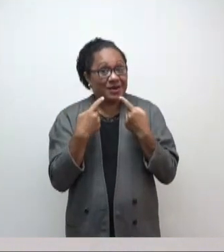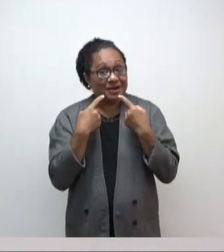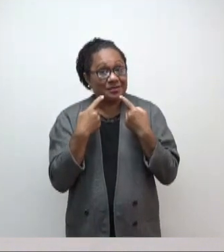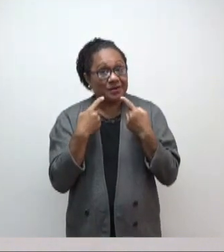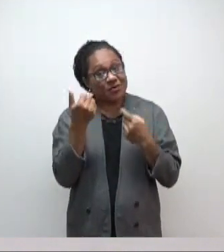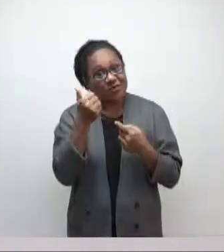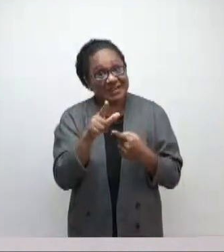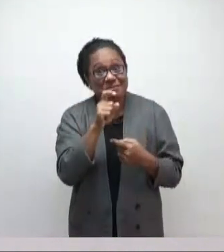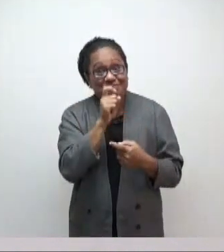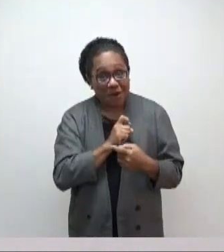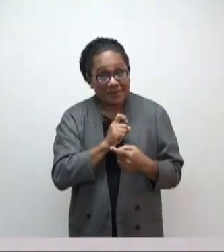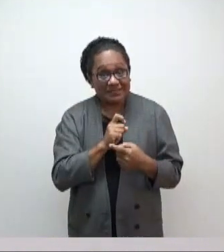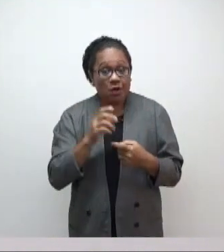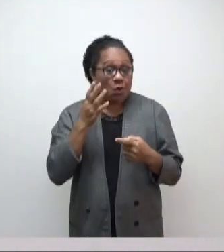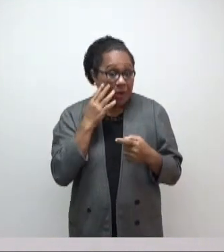more familiar to all of us.